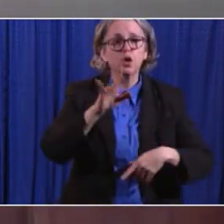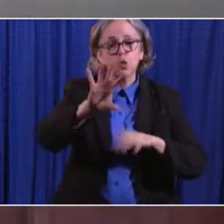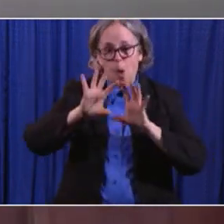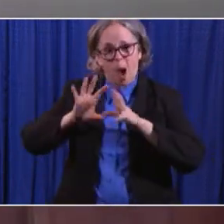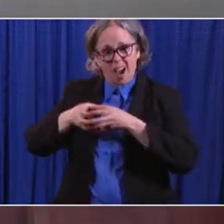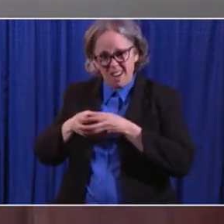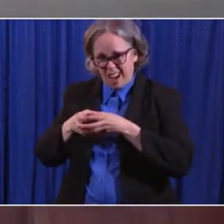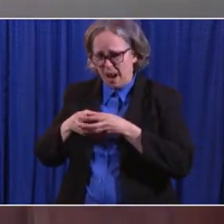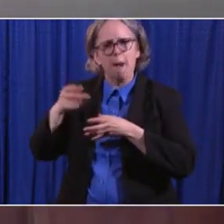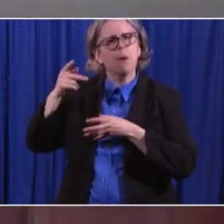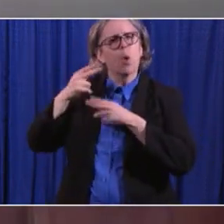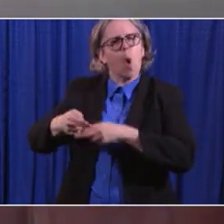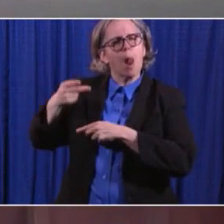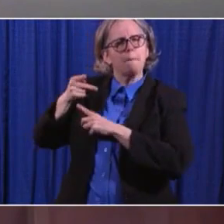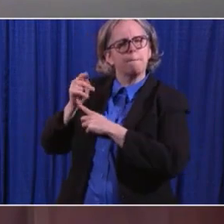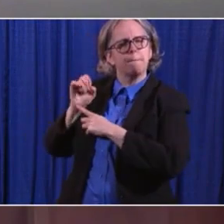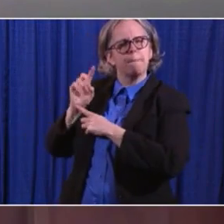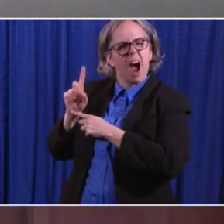smaller,